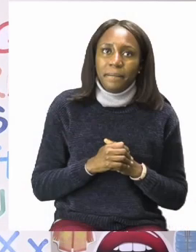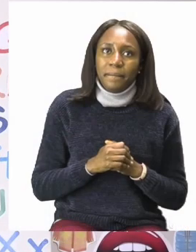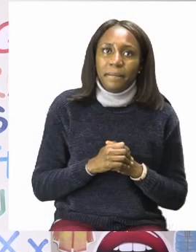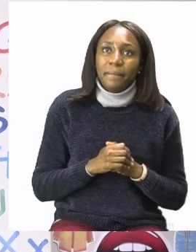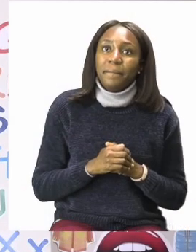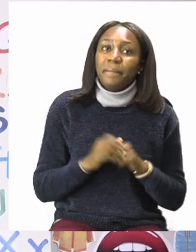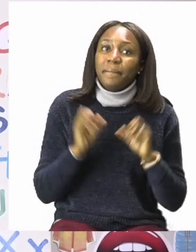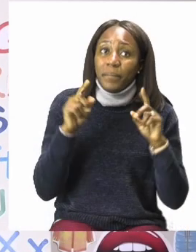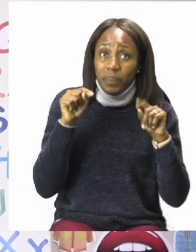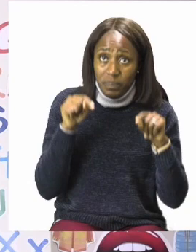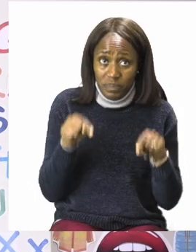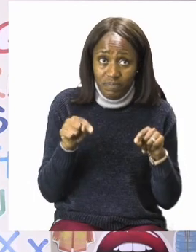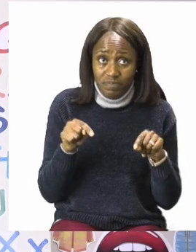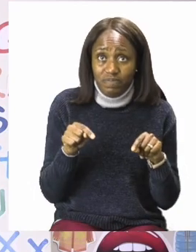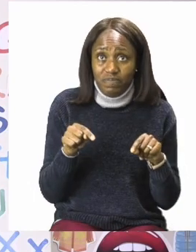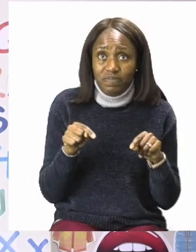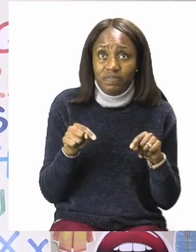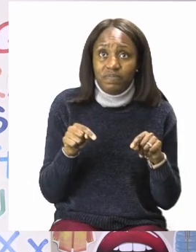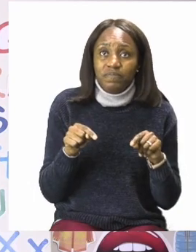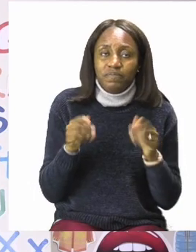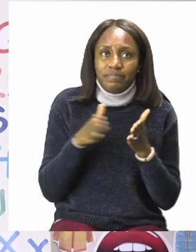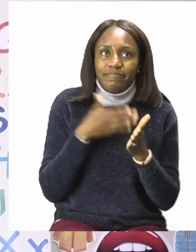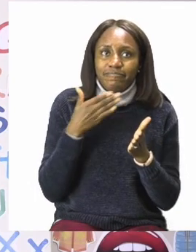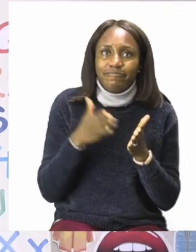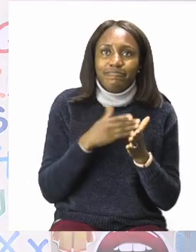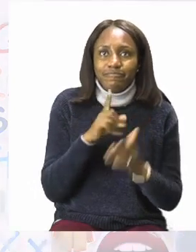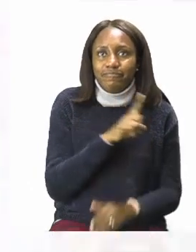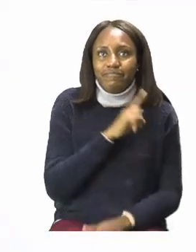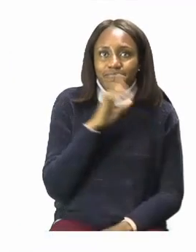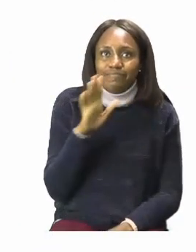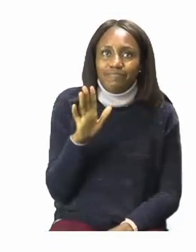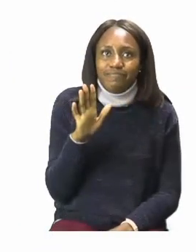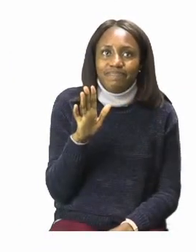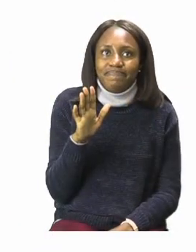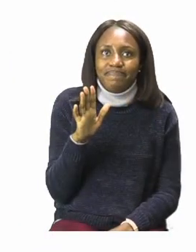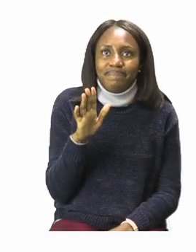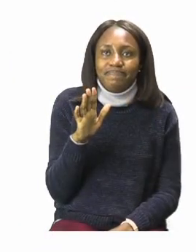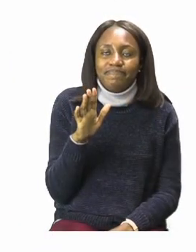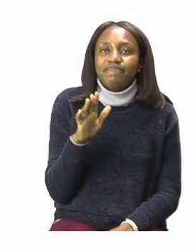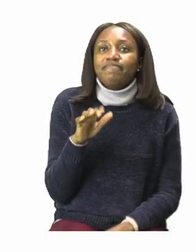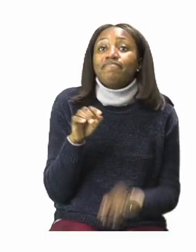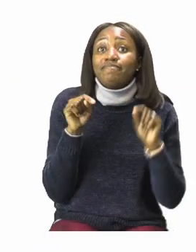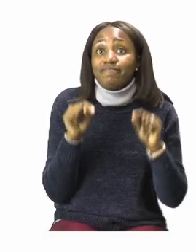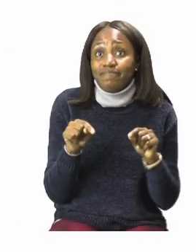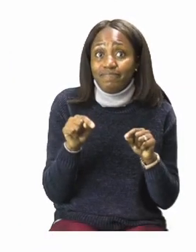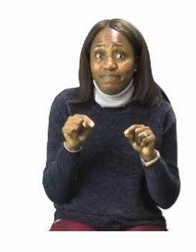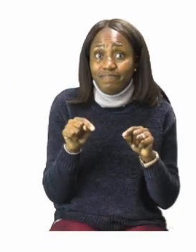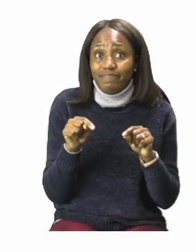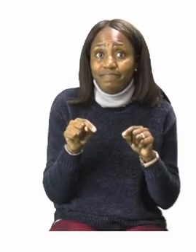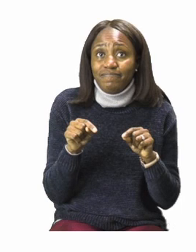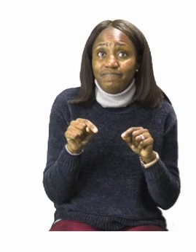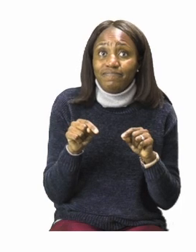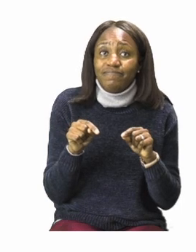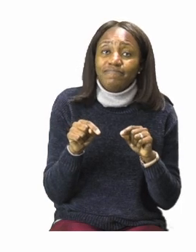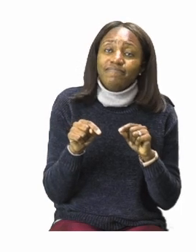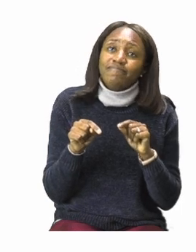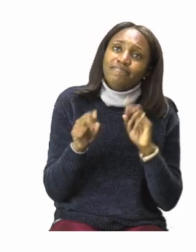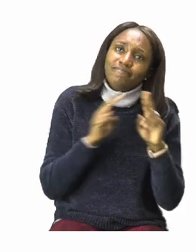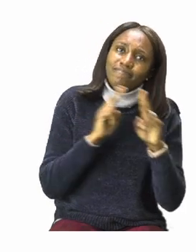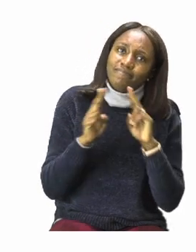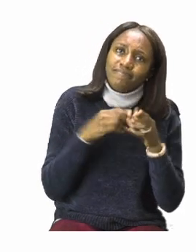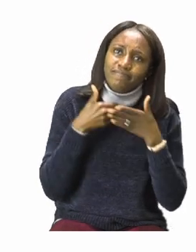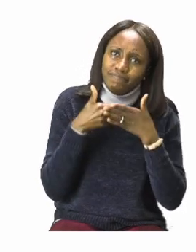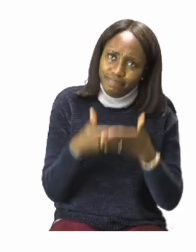For our lesson today, boys and girls, let's all turn to page 15. On page 15, we are going to be doing